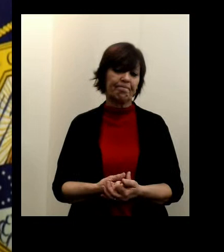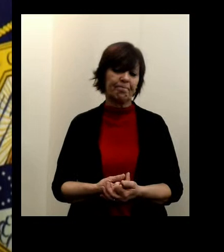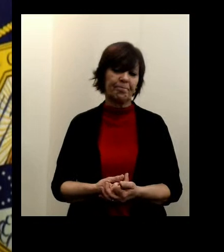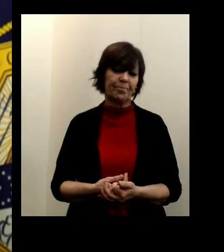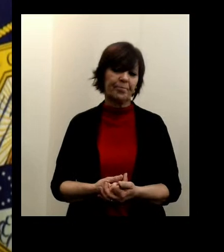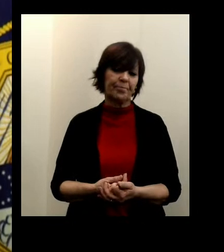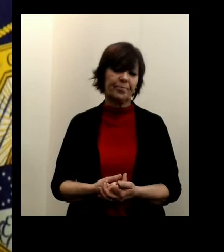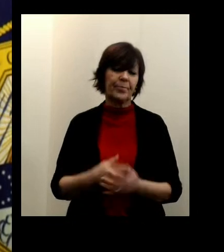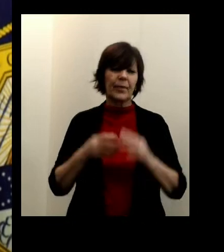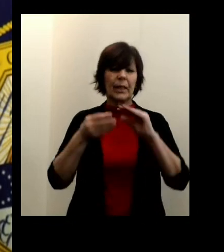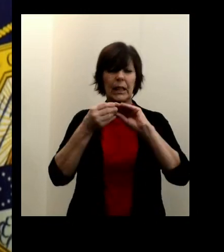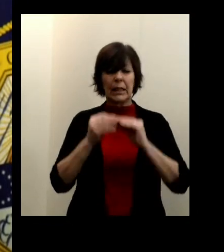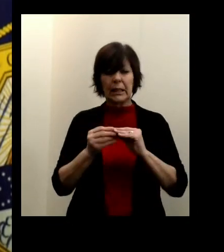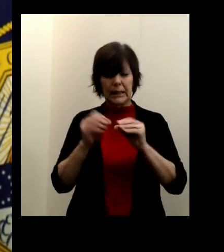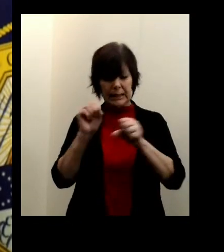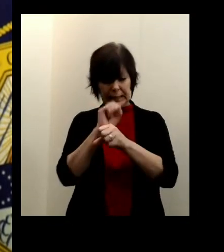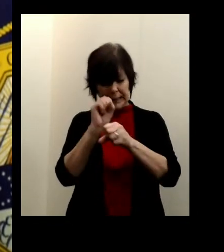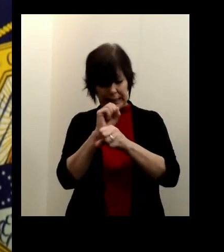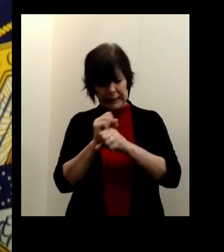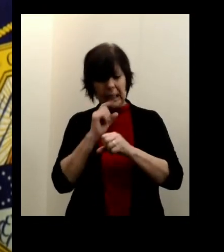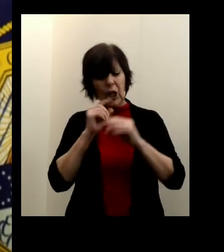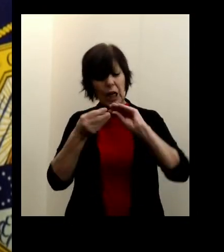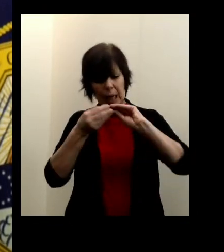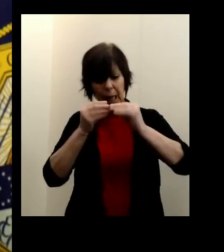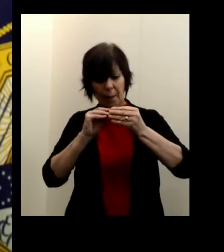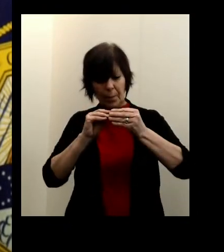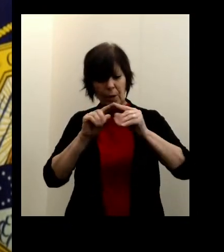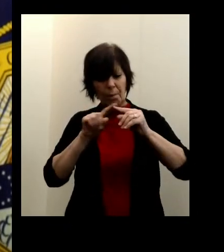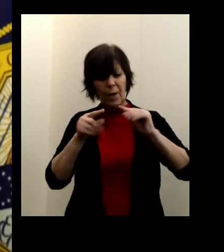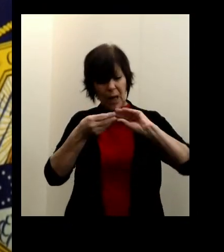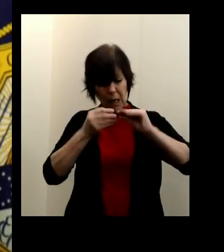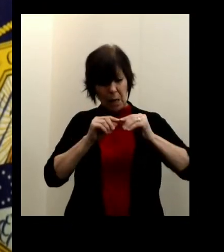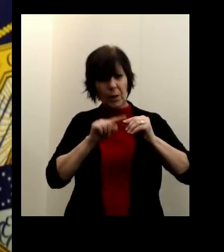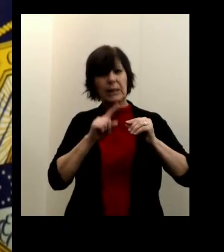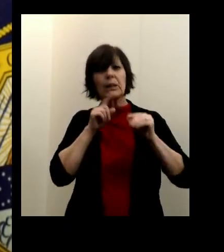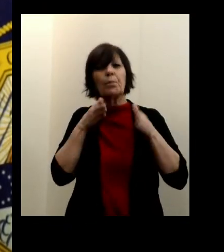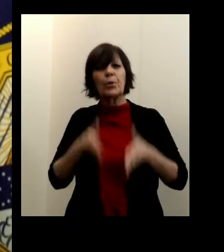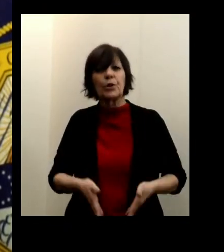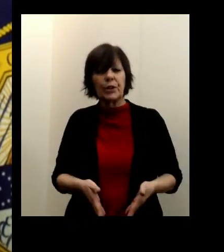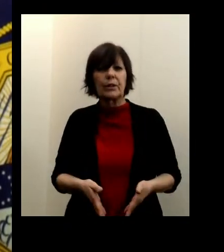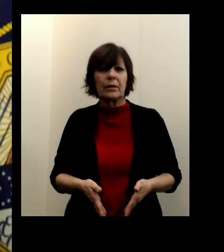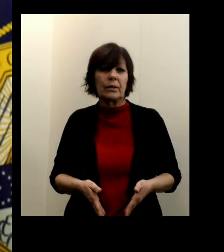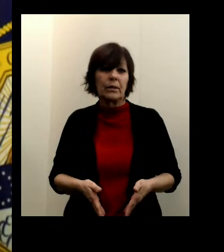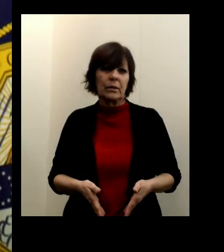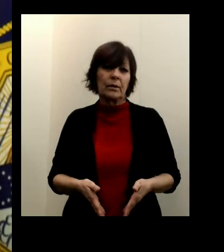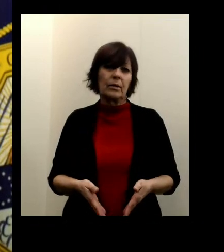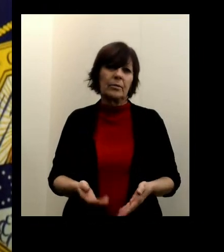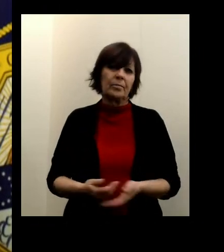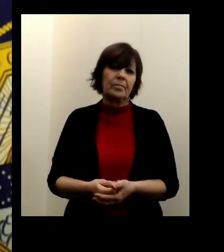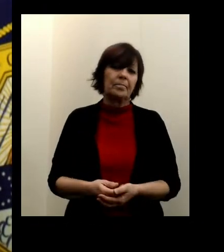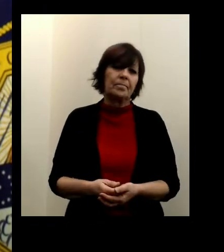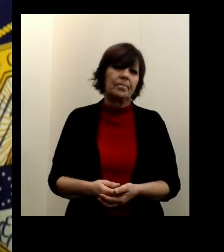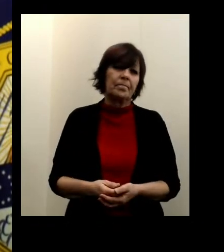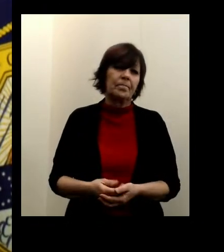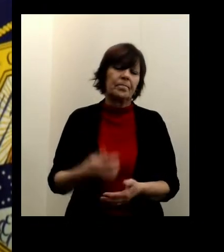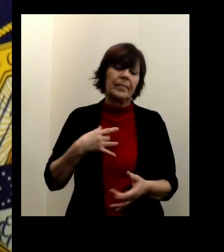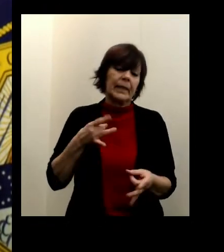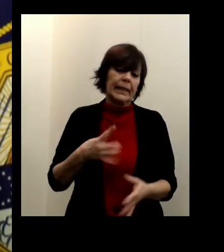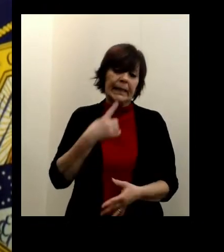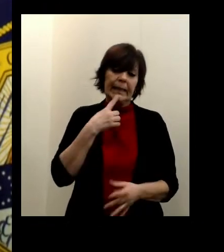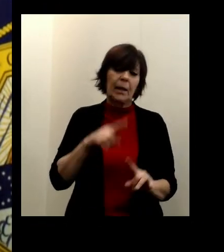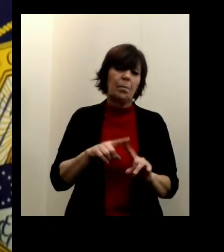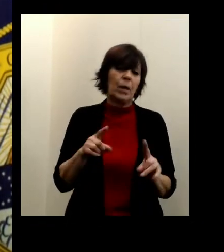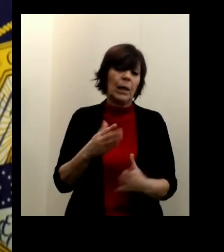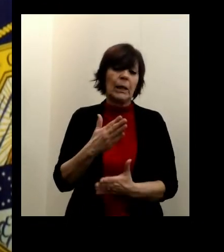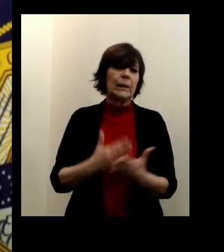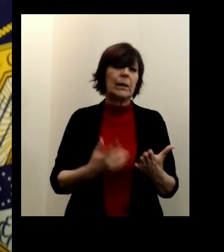the statistics are numbers, but there are people behind the numbers. And I hate to say it, but there's someone